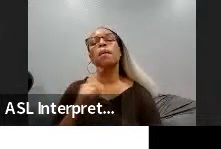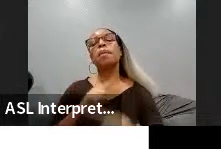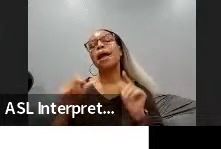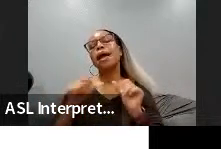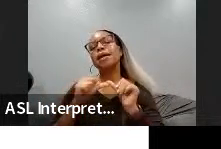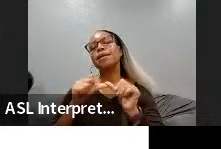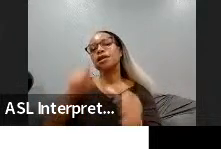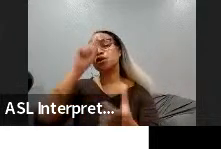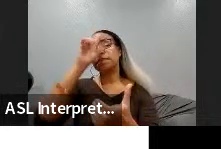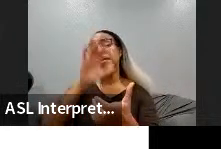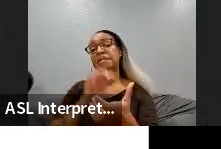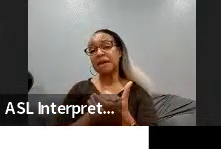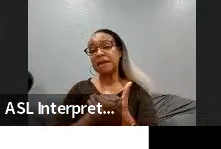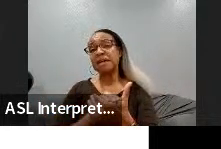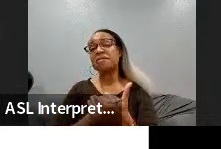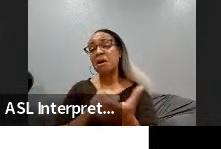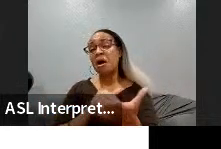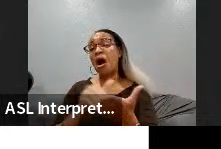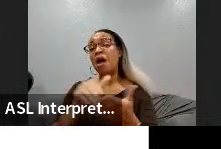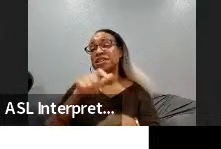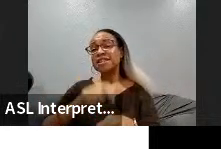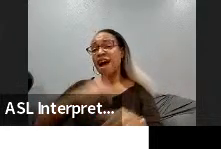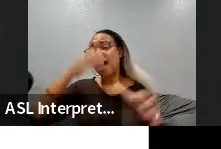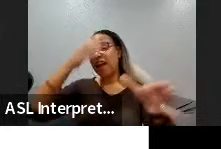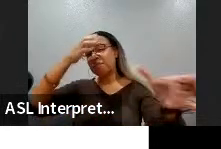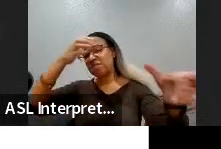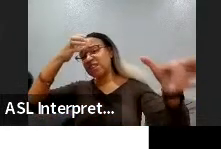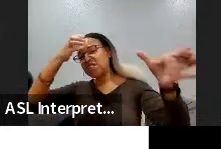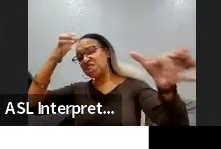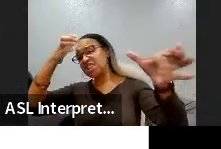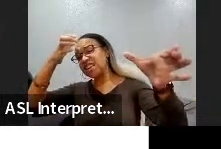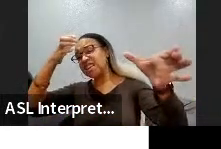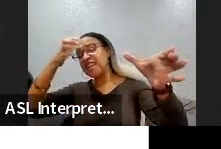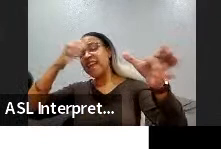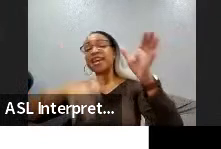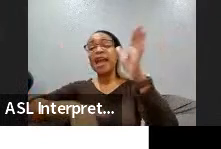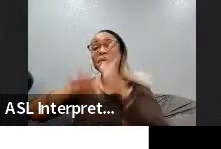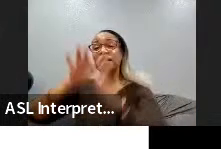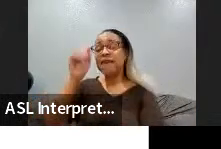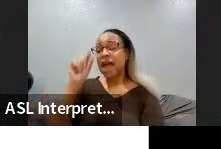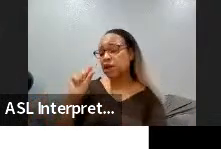that oftentimes the genius can be found really in the granular and the